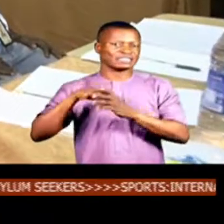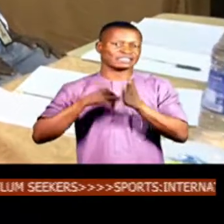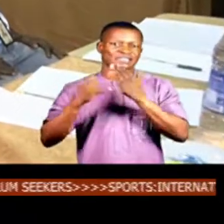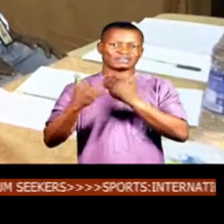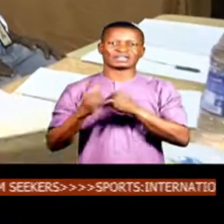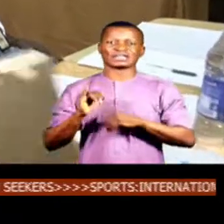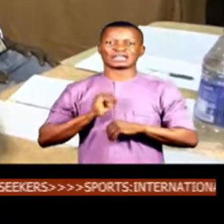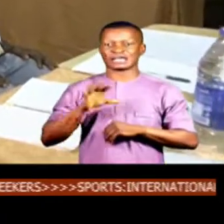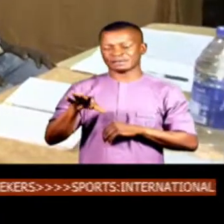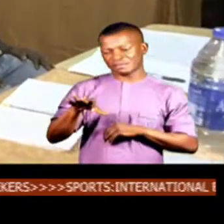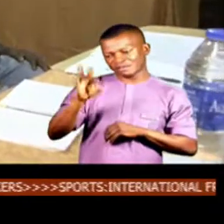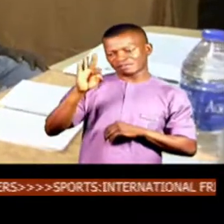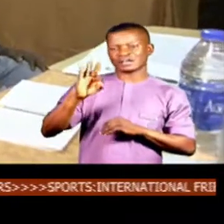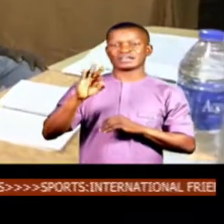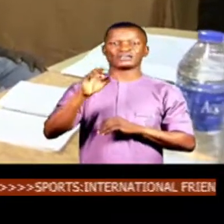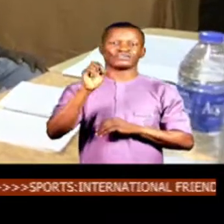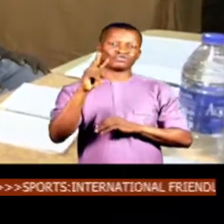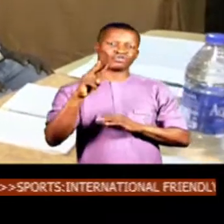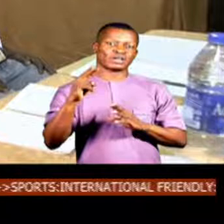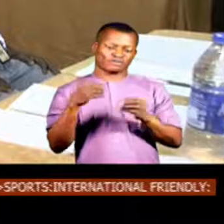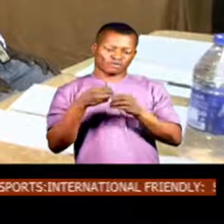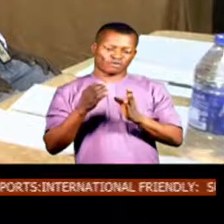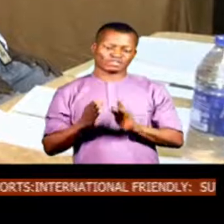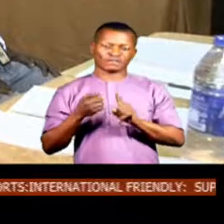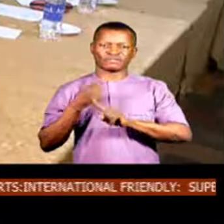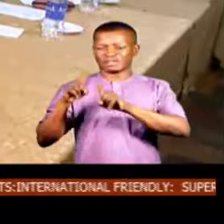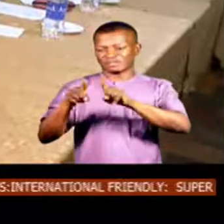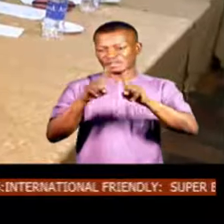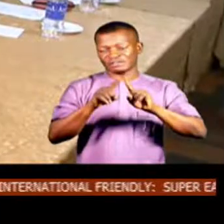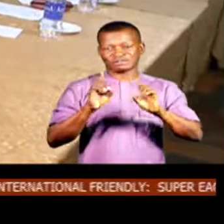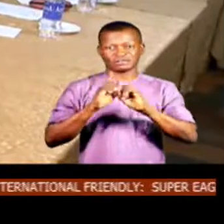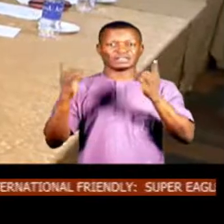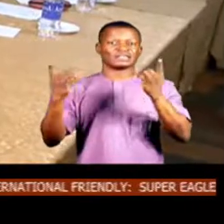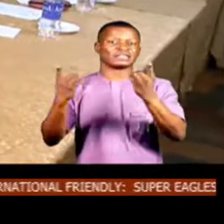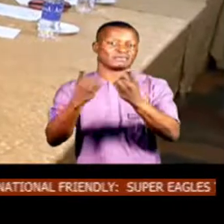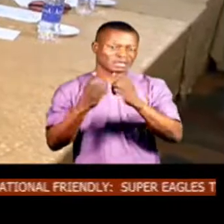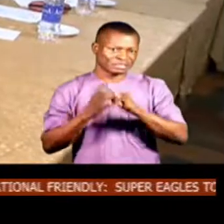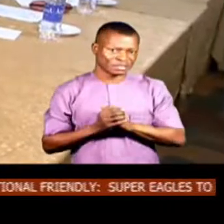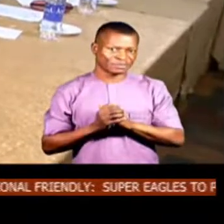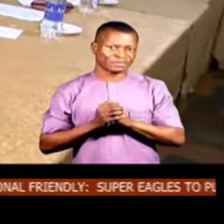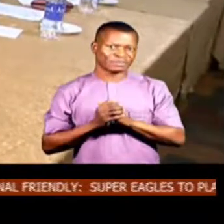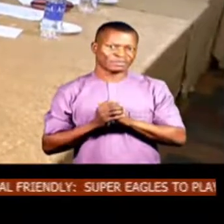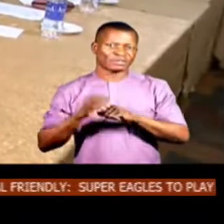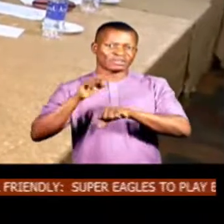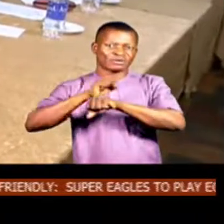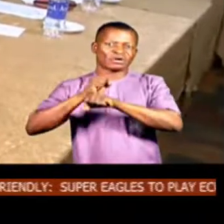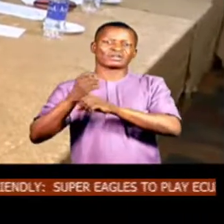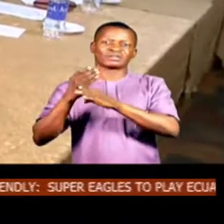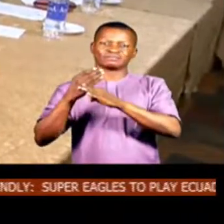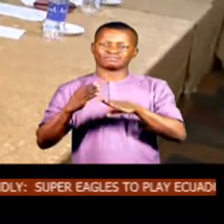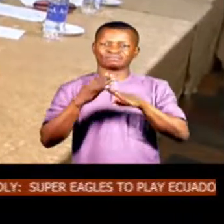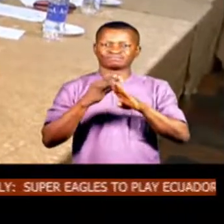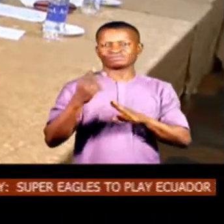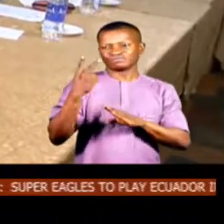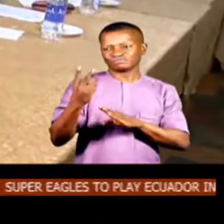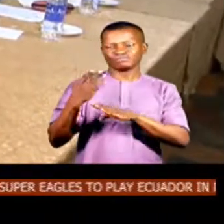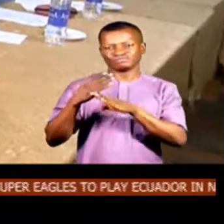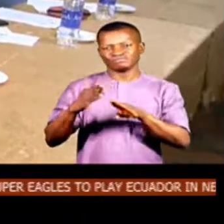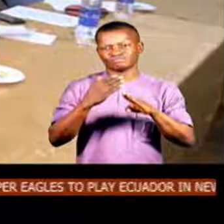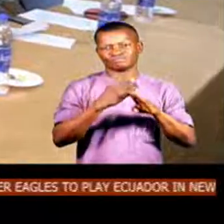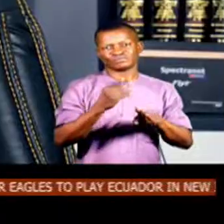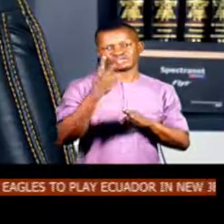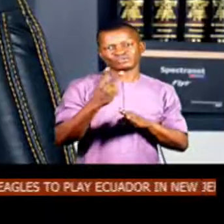to identify 12 officers, you know, from different departments. They work in pairs, so 2